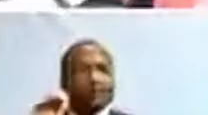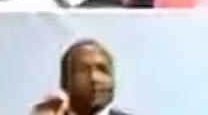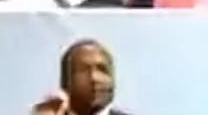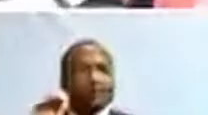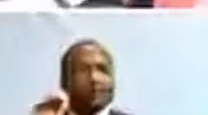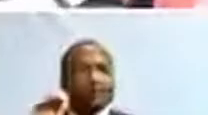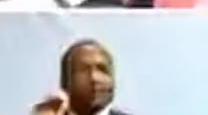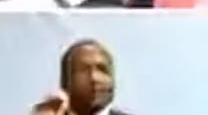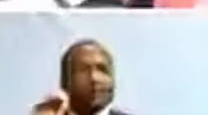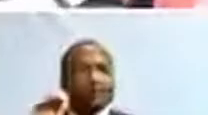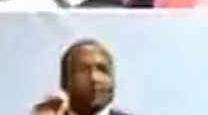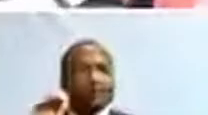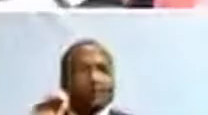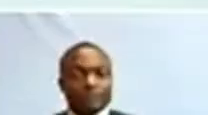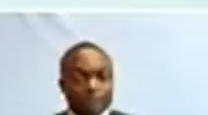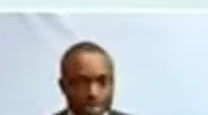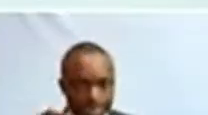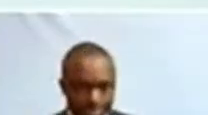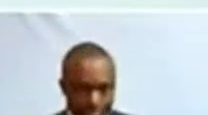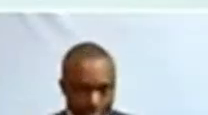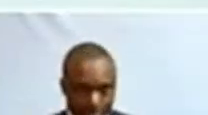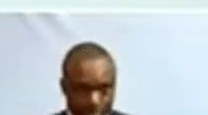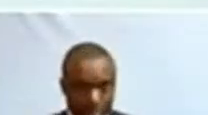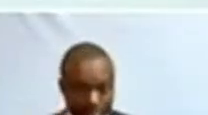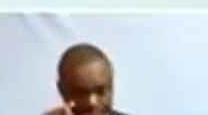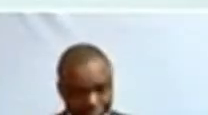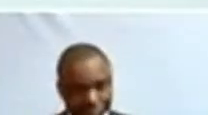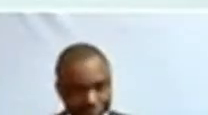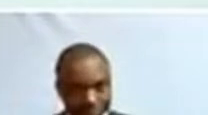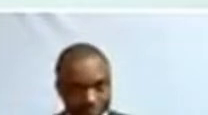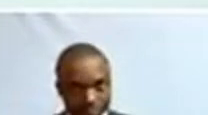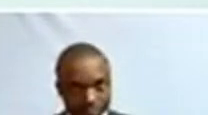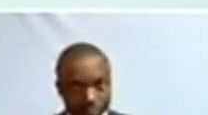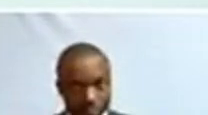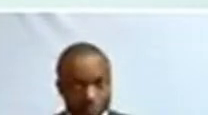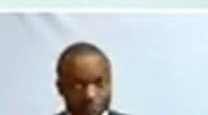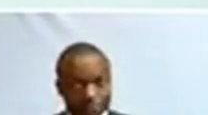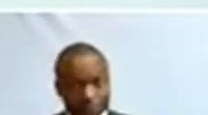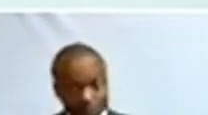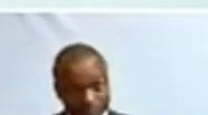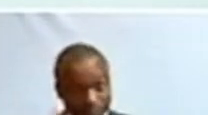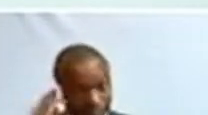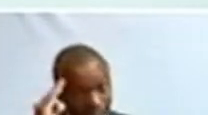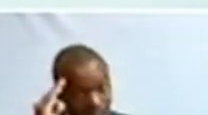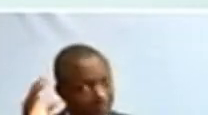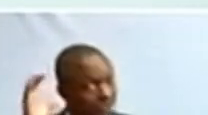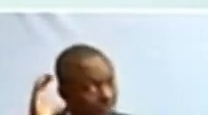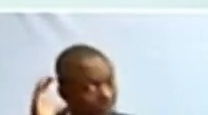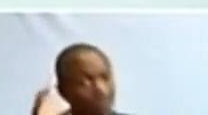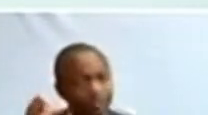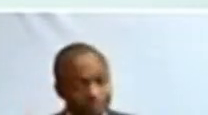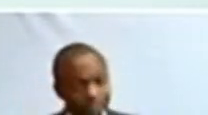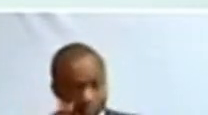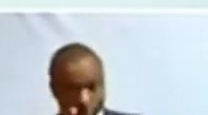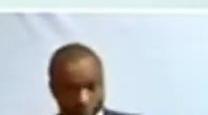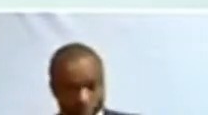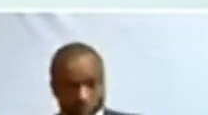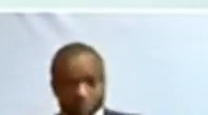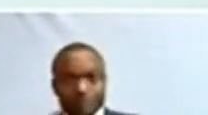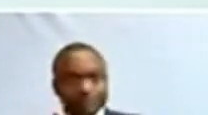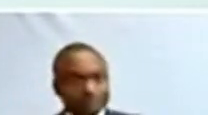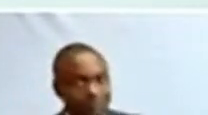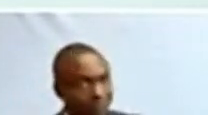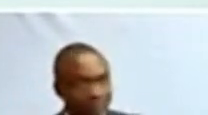CS, last year you were the acting CS. If you take record of this committee, you Chama council appearing, it's the